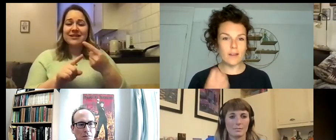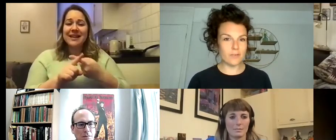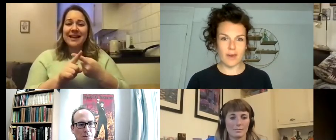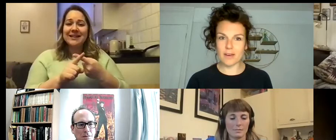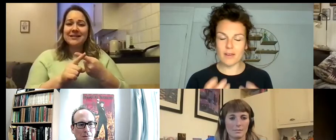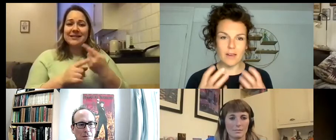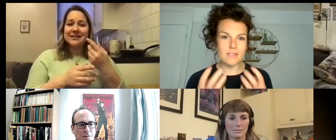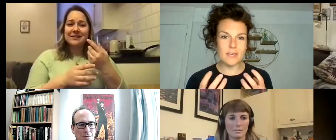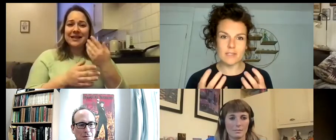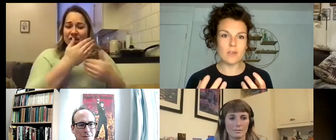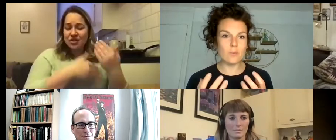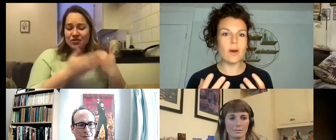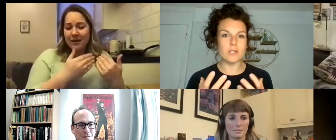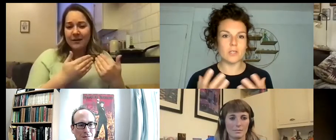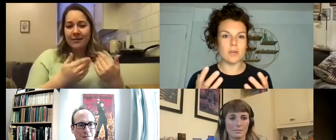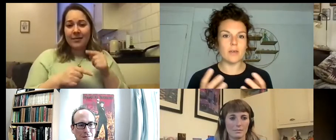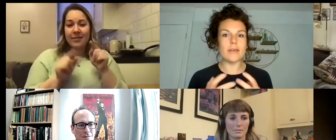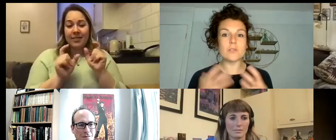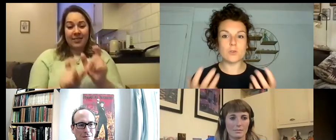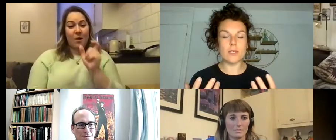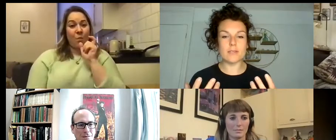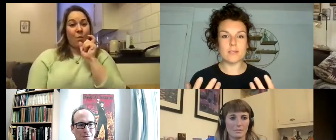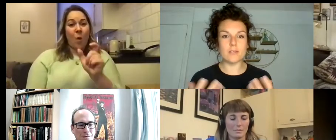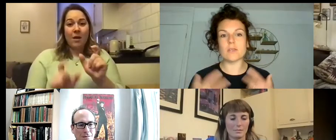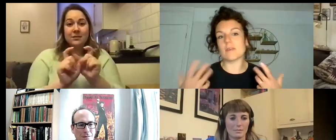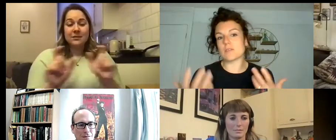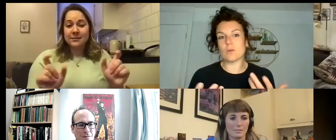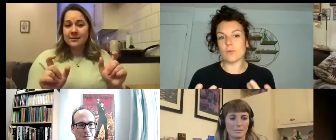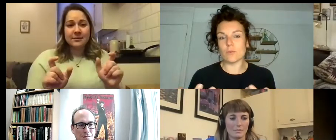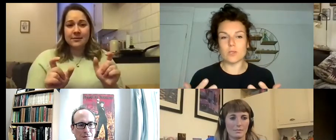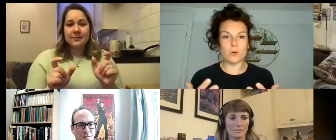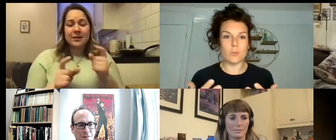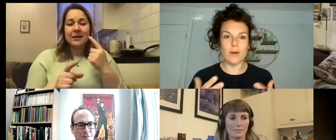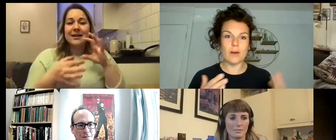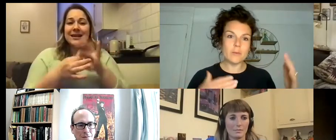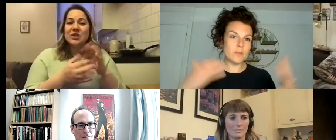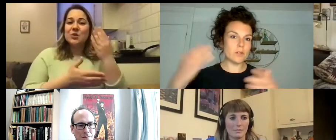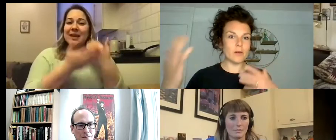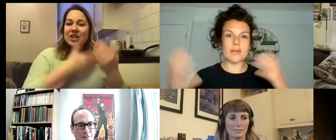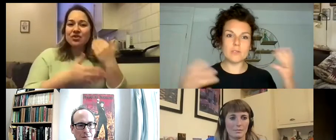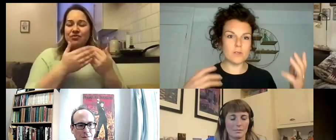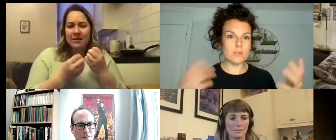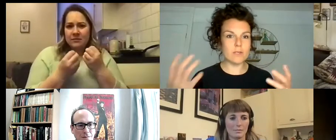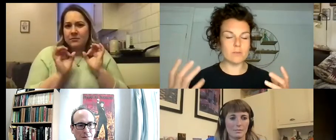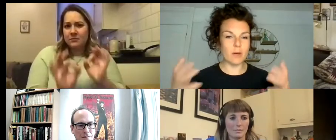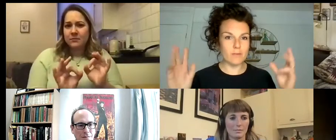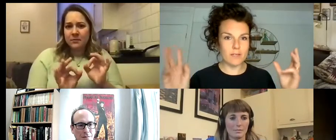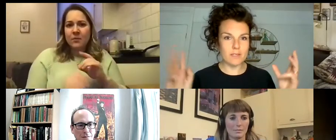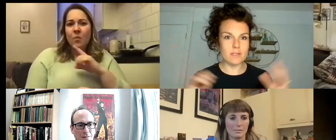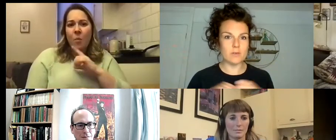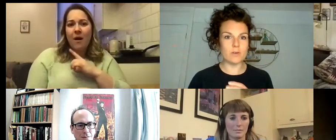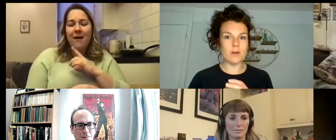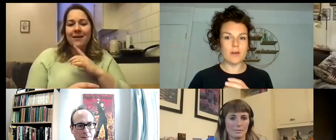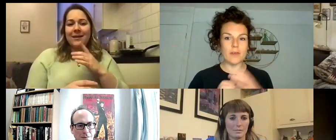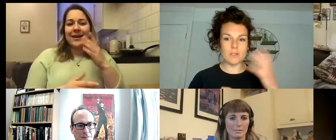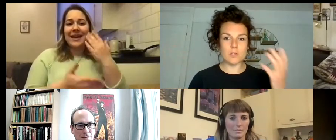I love that idea so much, that history isn't, because I think so often we talk about, you know, history is written by the